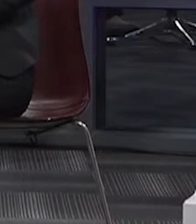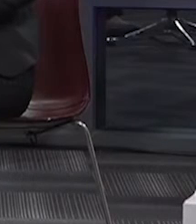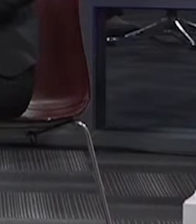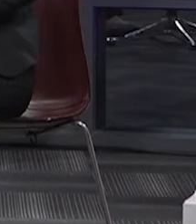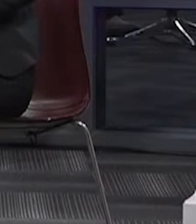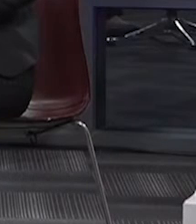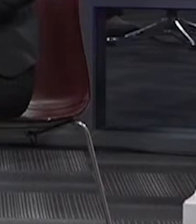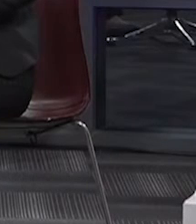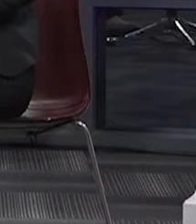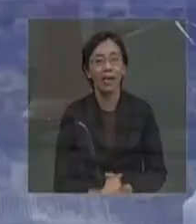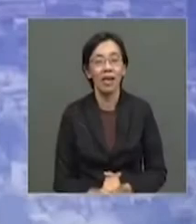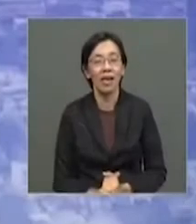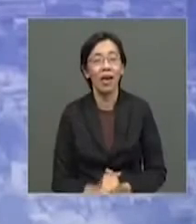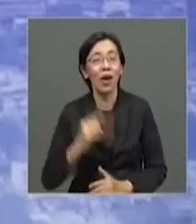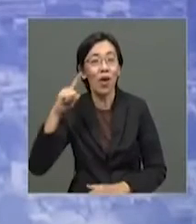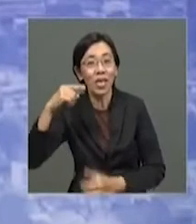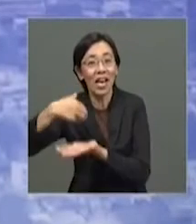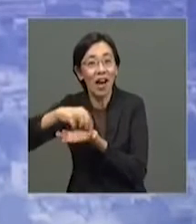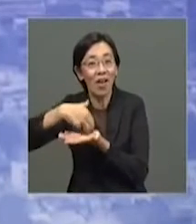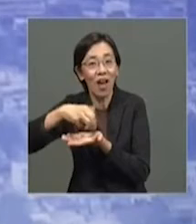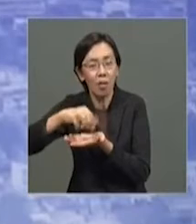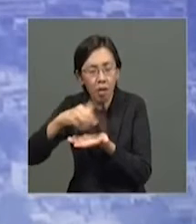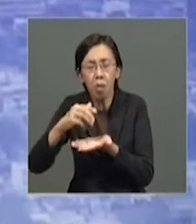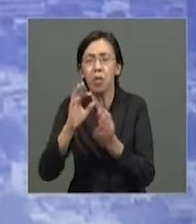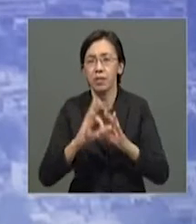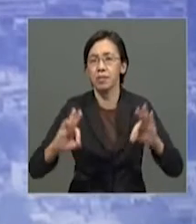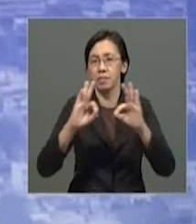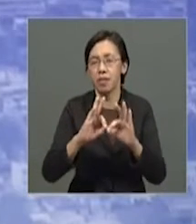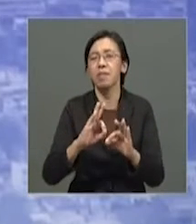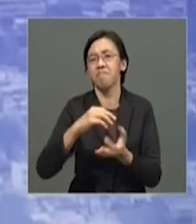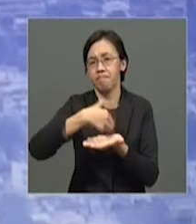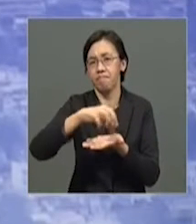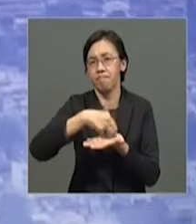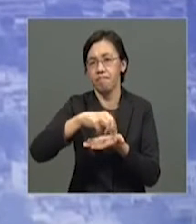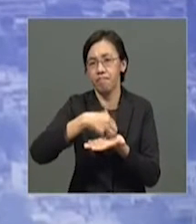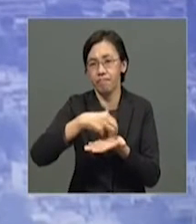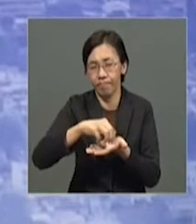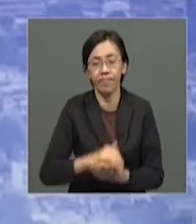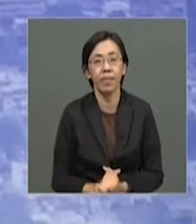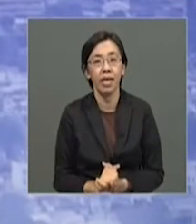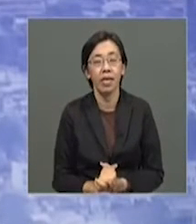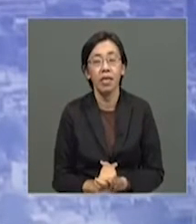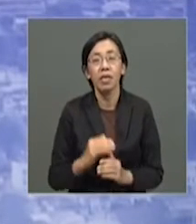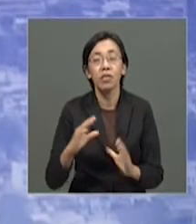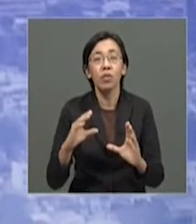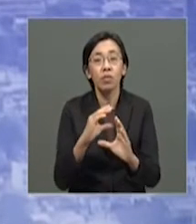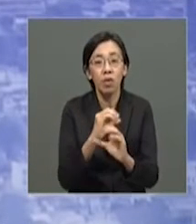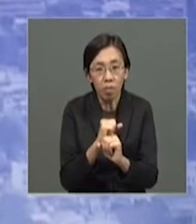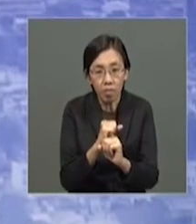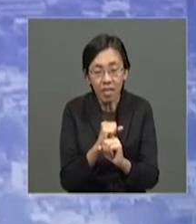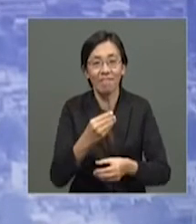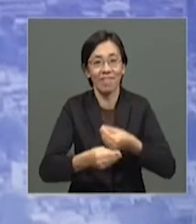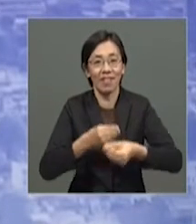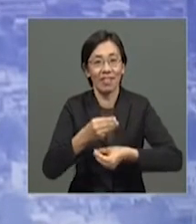The CCSA's assistant spokesperson, Dr. Apisamai Sirangsan, announced during the press briefing today on the restrictions